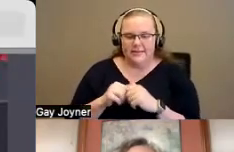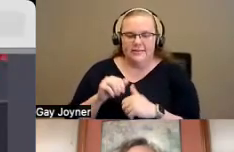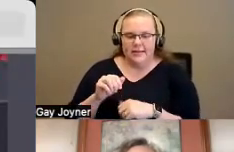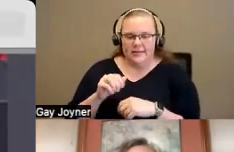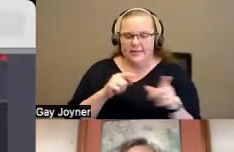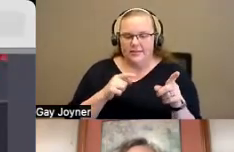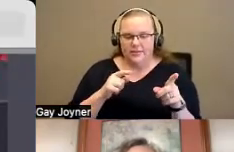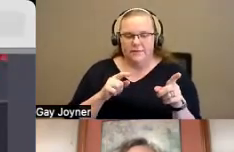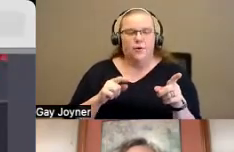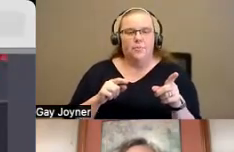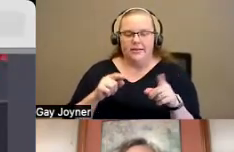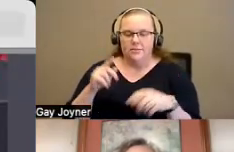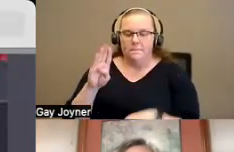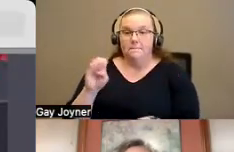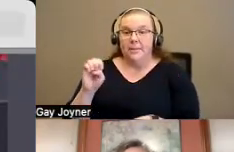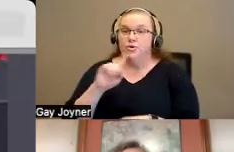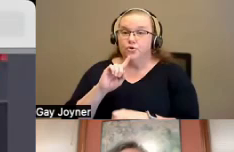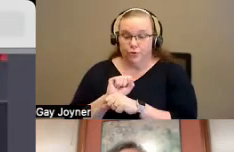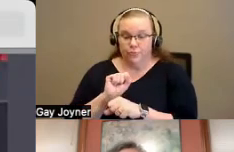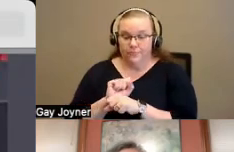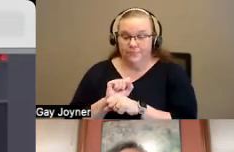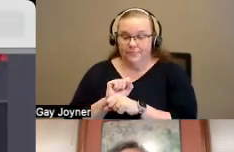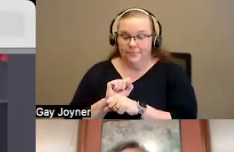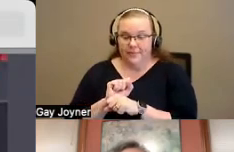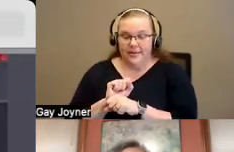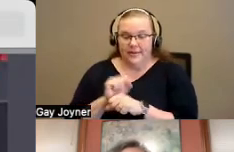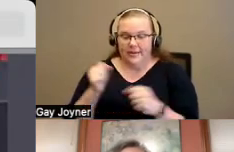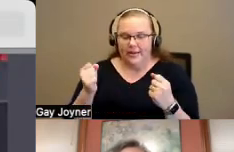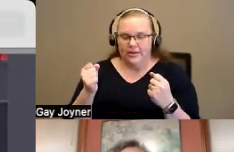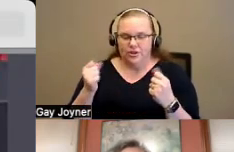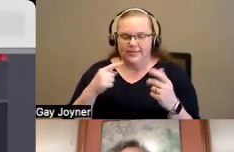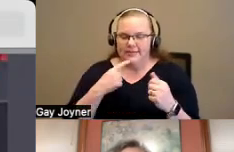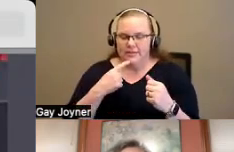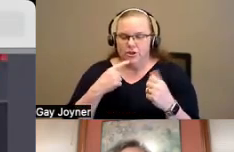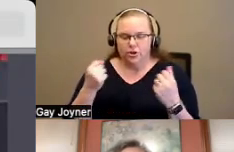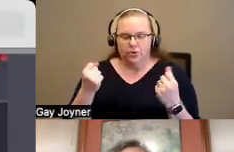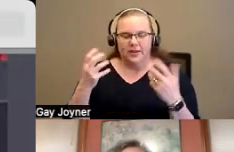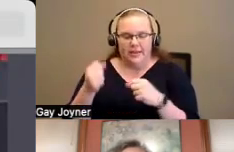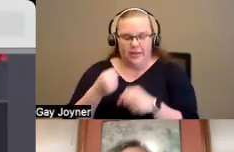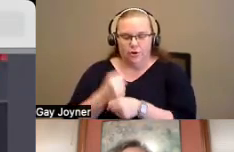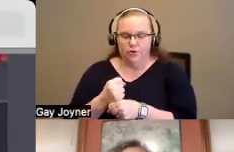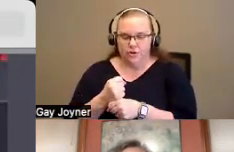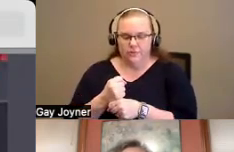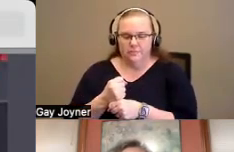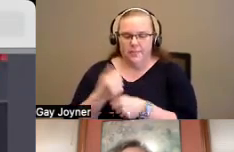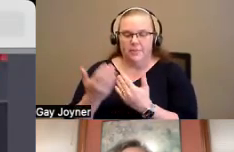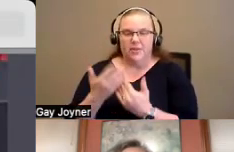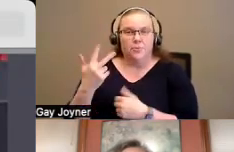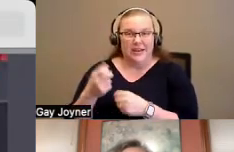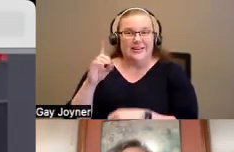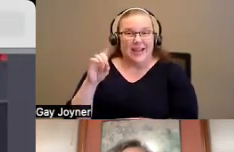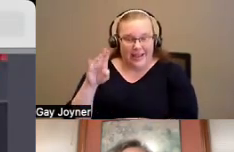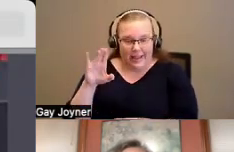it says, this is of her piece, be true. Yeah. And she says it took her many years,